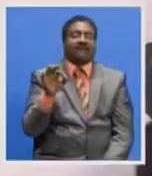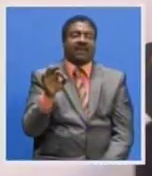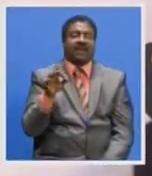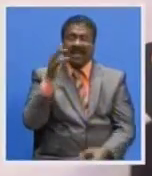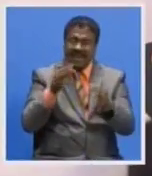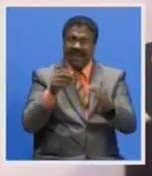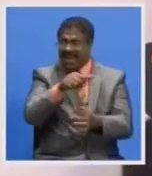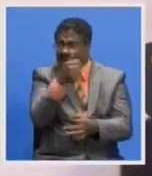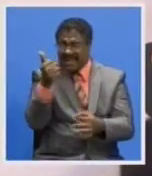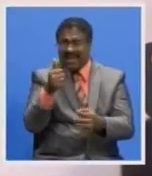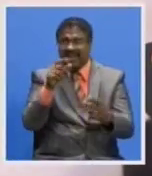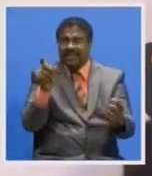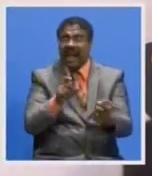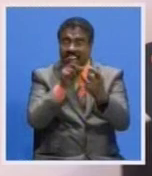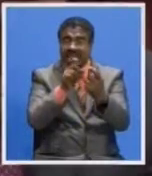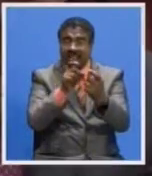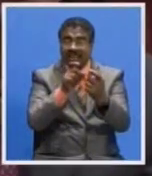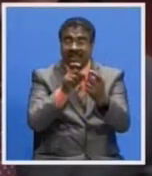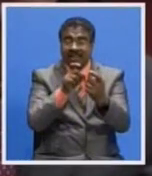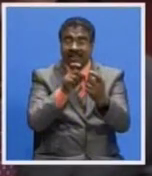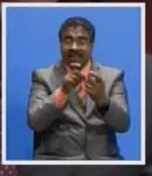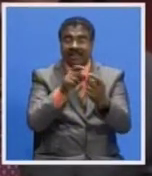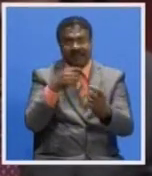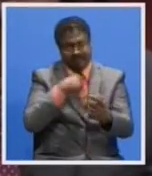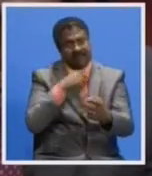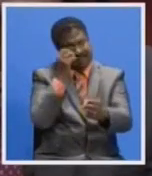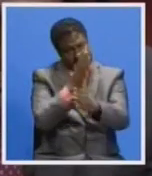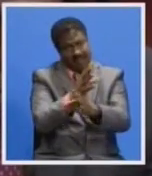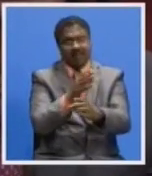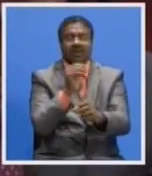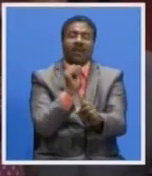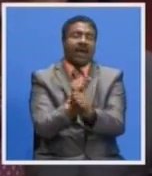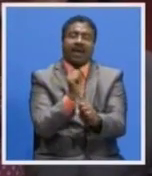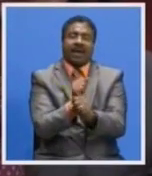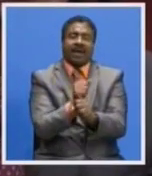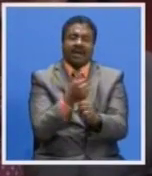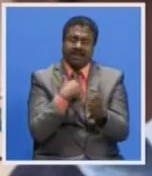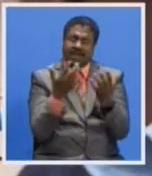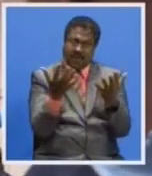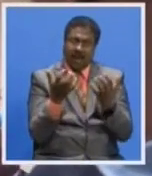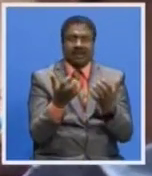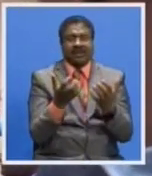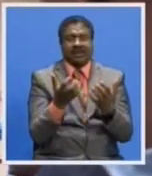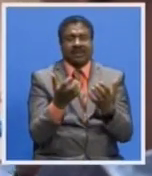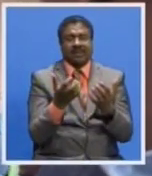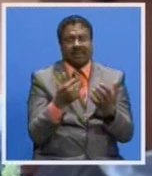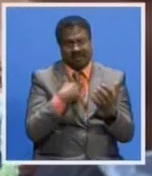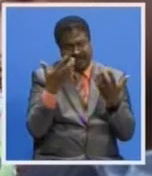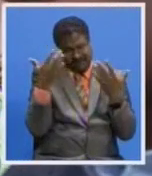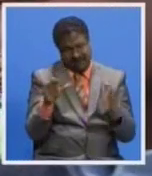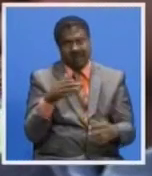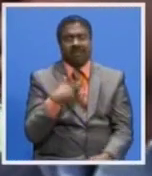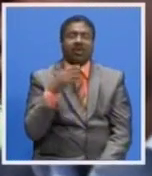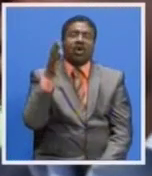any problem that the PF is experiencing, I am ready to work willingly. I've gone there myself. I've got a